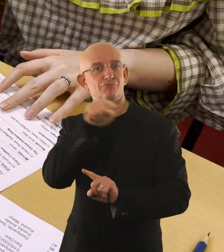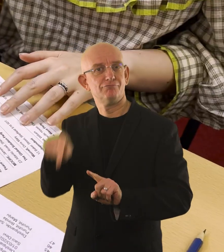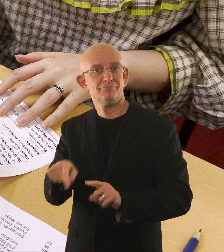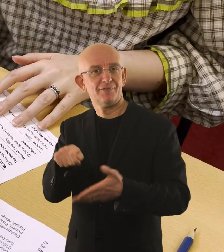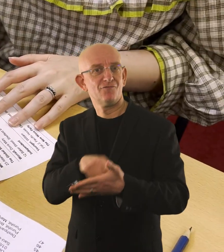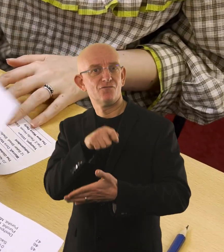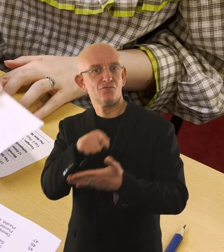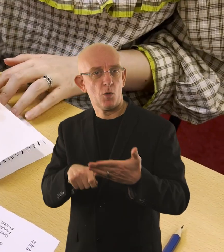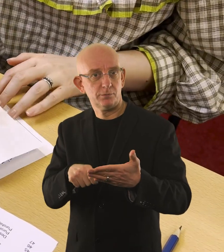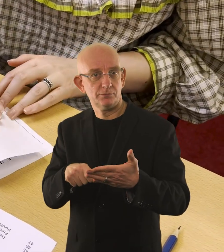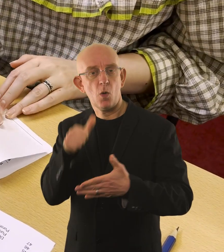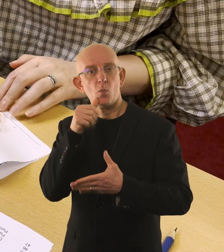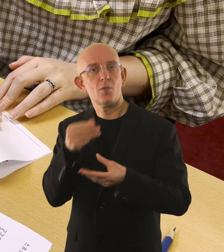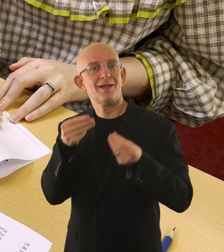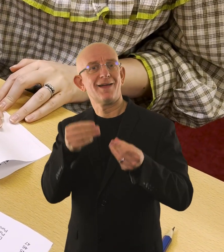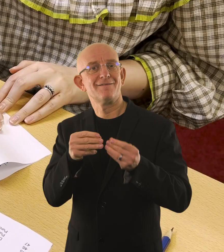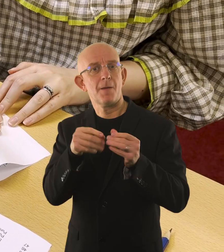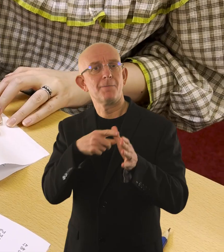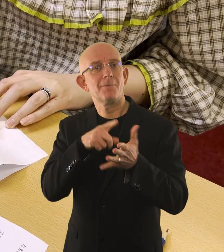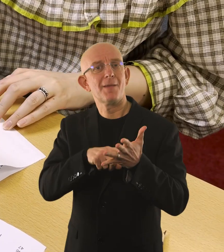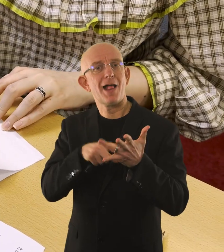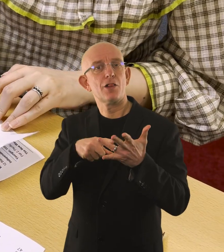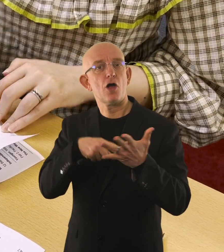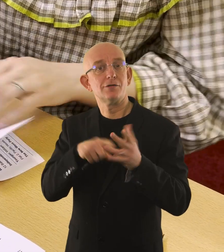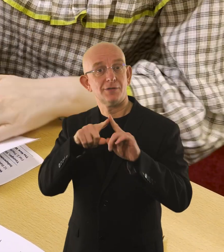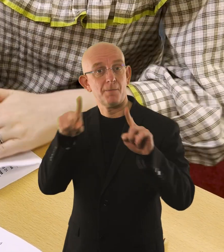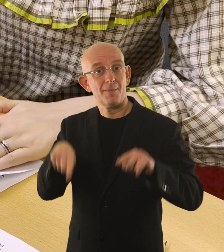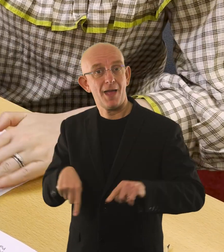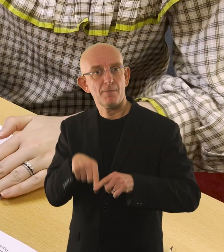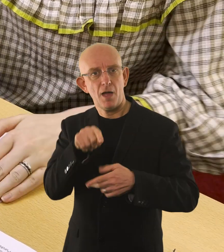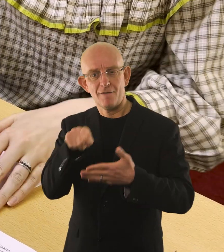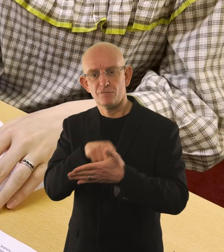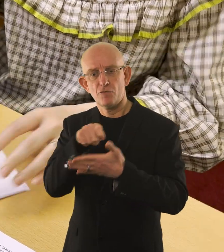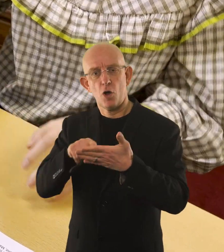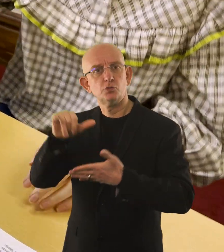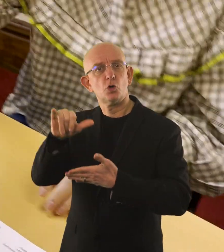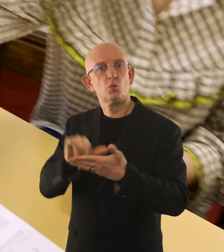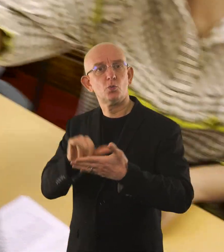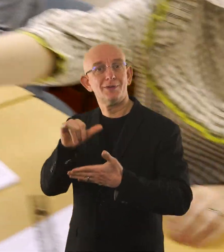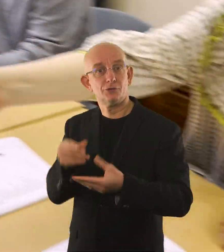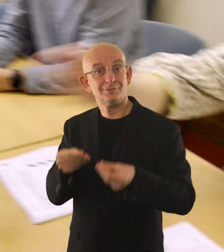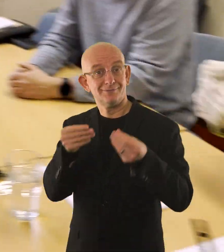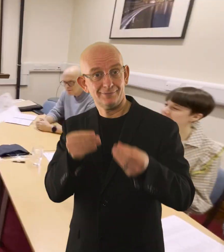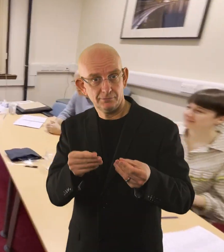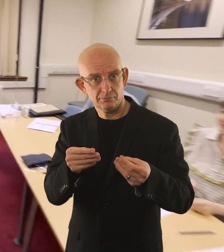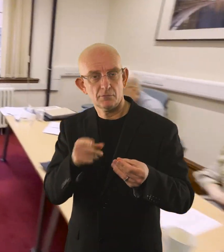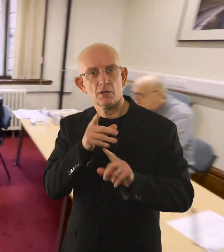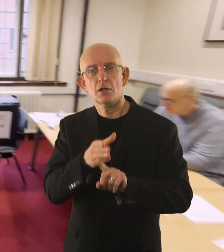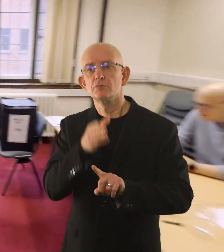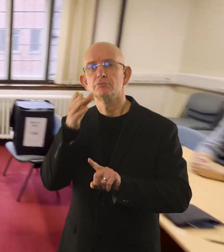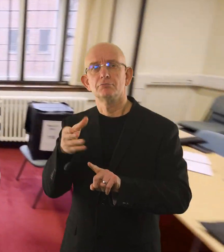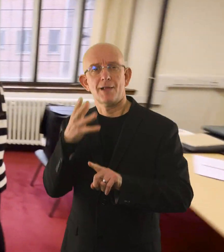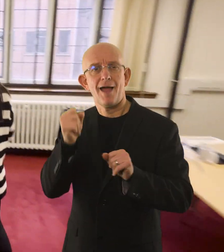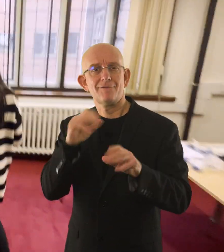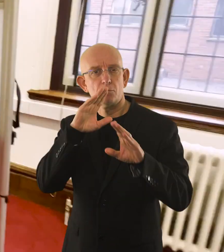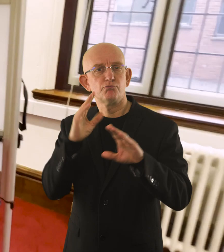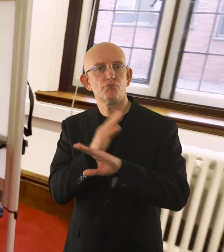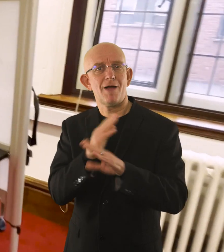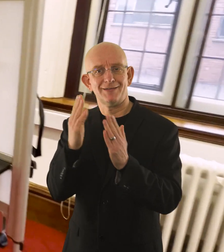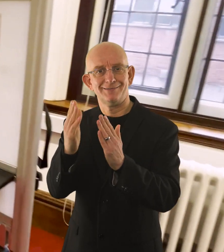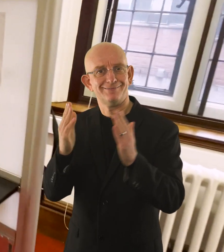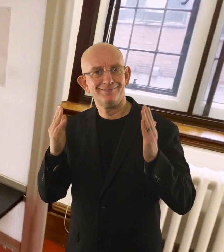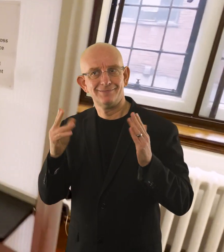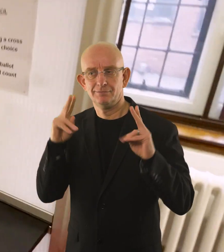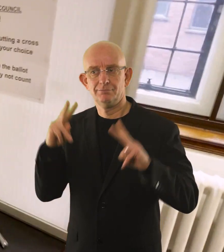voted and then you'll be given a ballot paper to mark your vote on. Booths are provided so you can